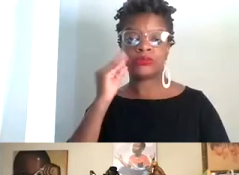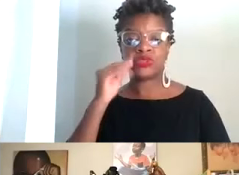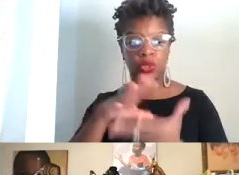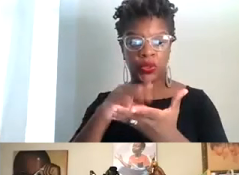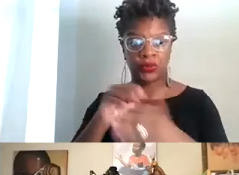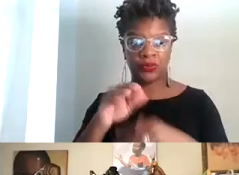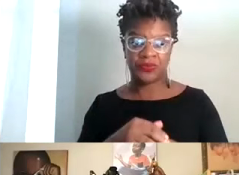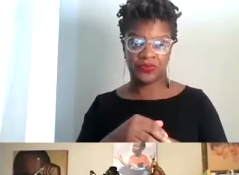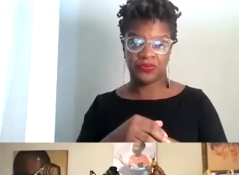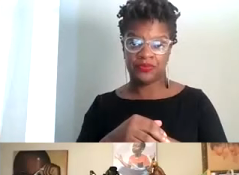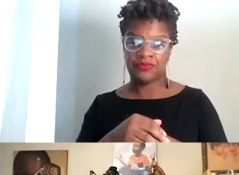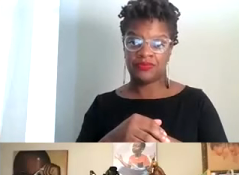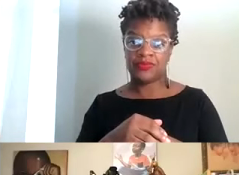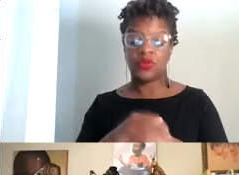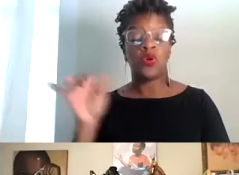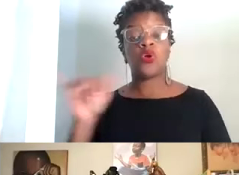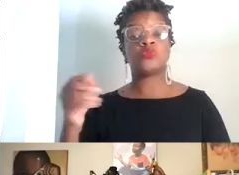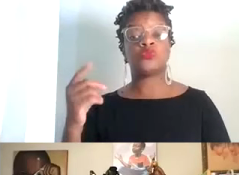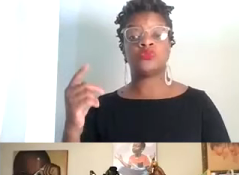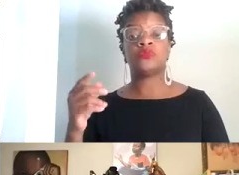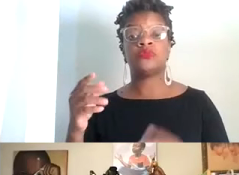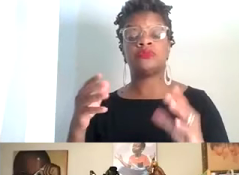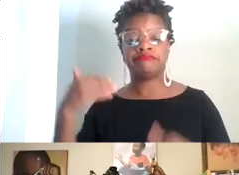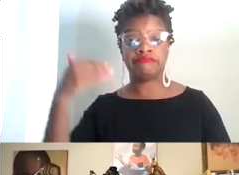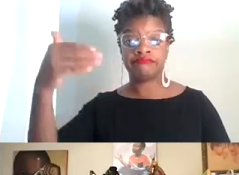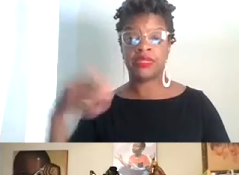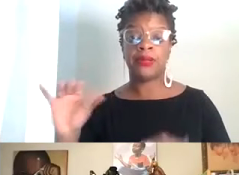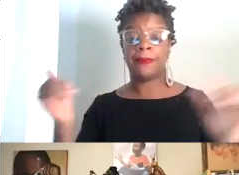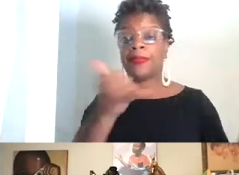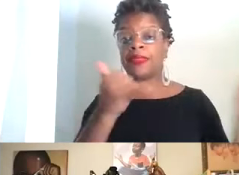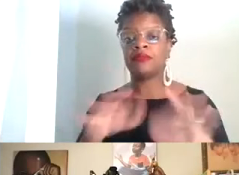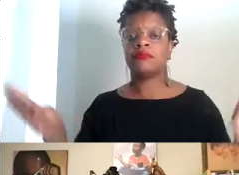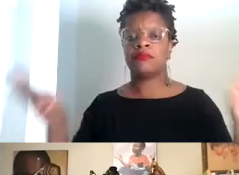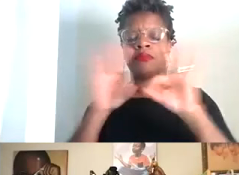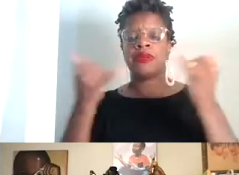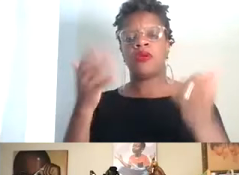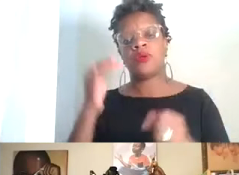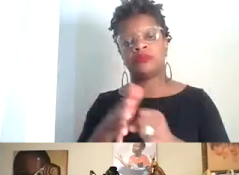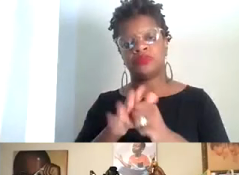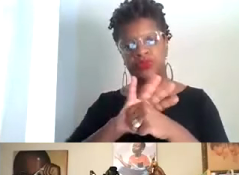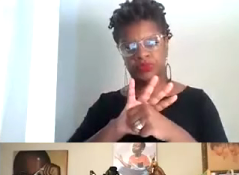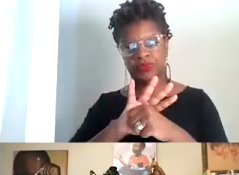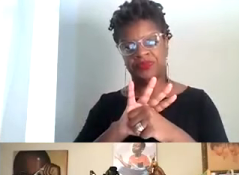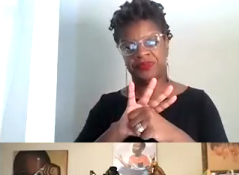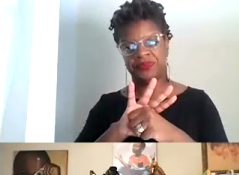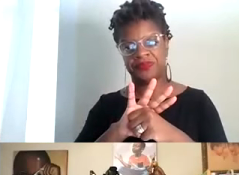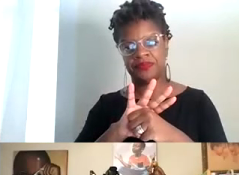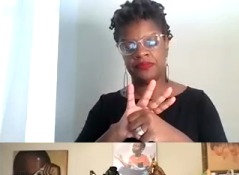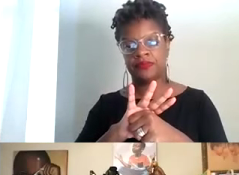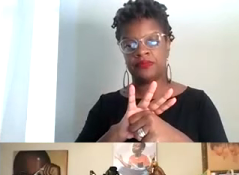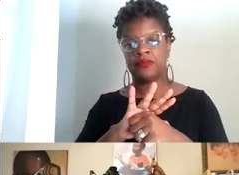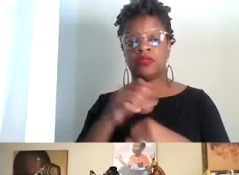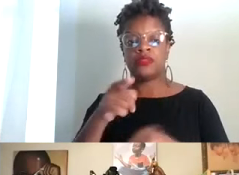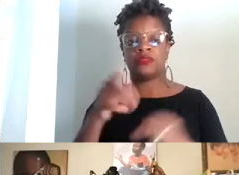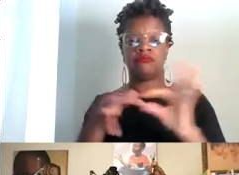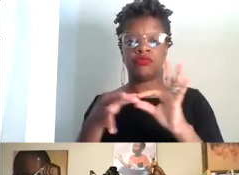heard multiple times over that play is even more important now because of COVID-19. This parent leader said, "I